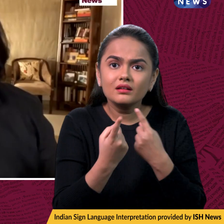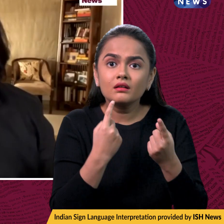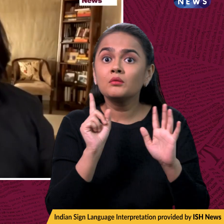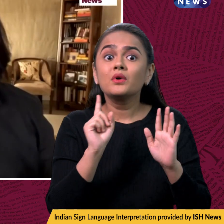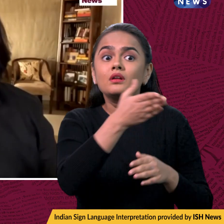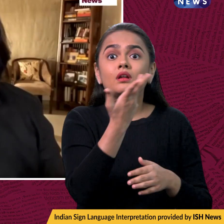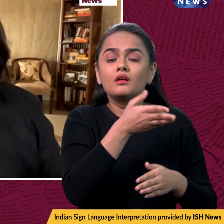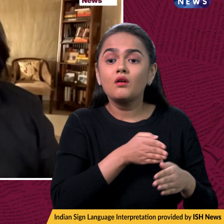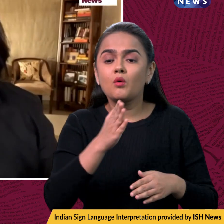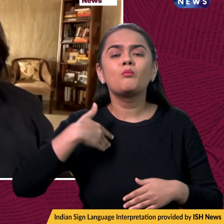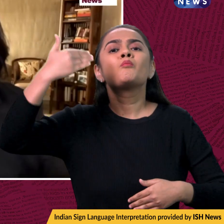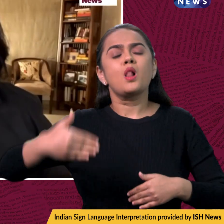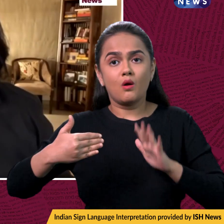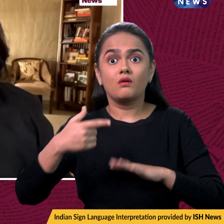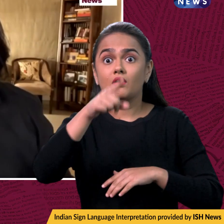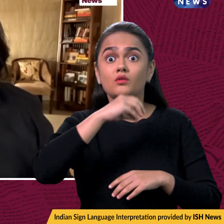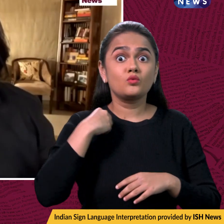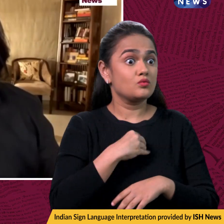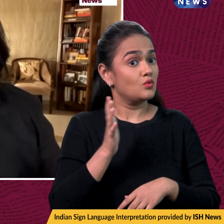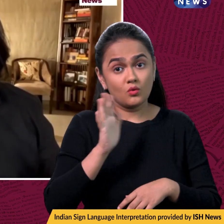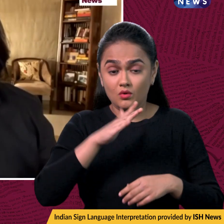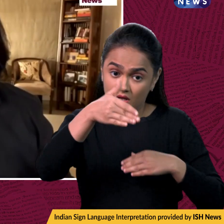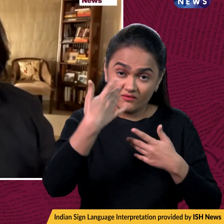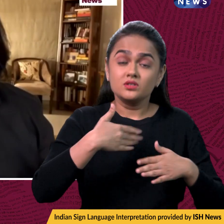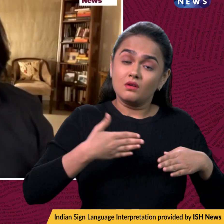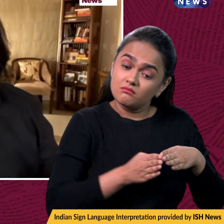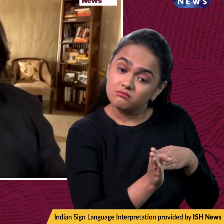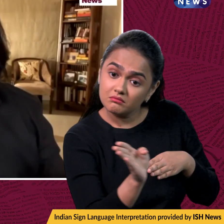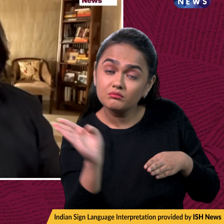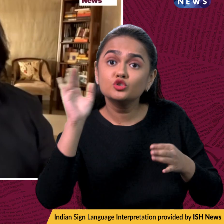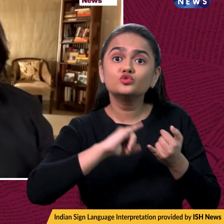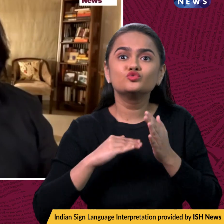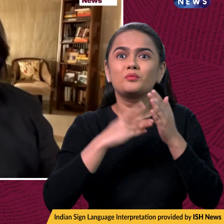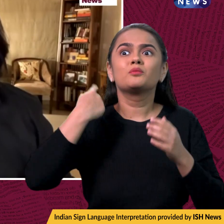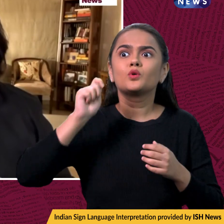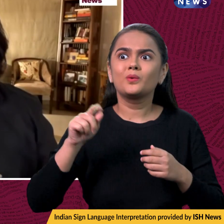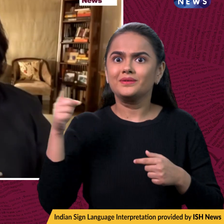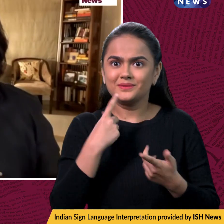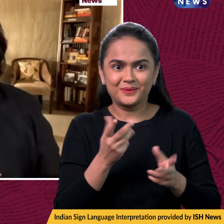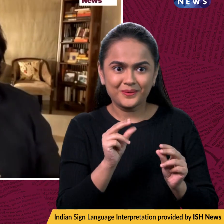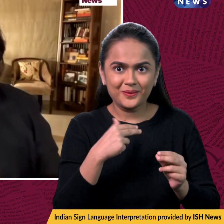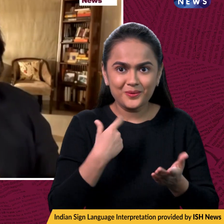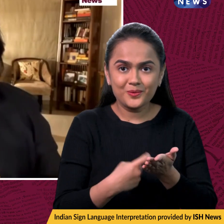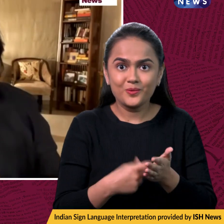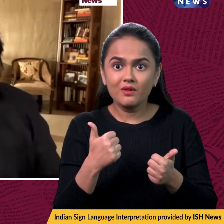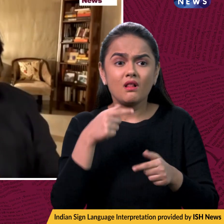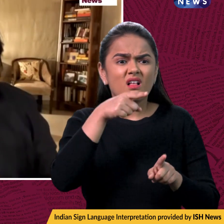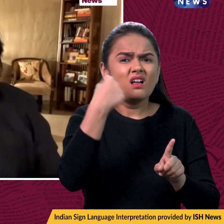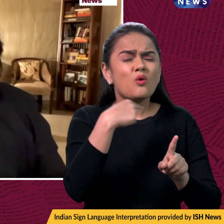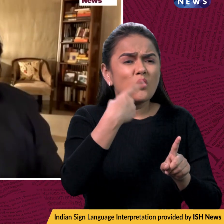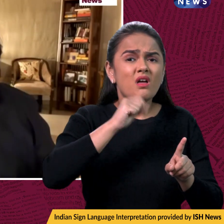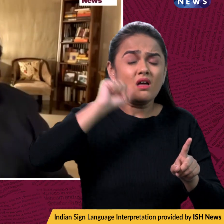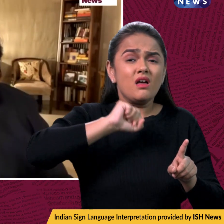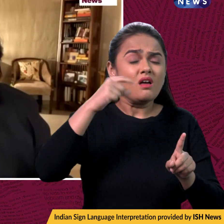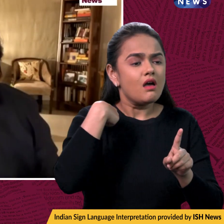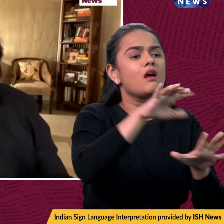junction remained blocked. Protesting doctors again wanted to march towards the Supreme Court. As a preventive measure, some doctors were detained." He